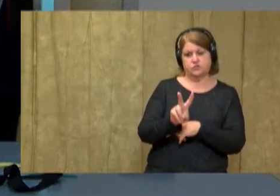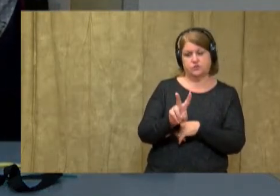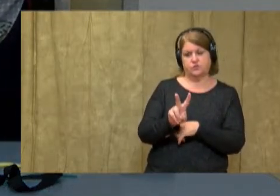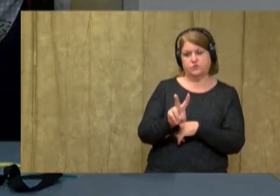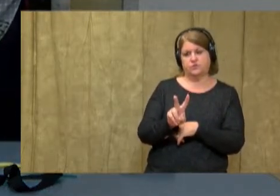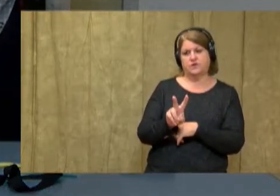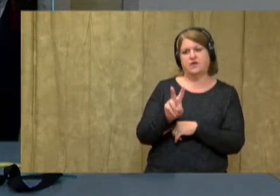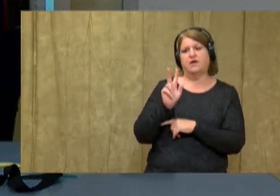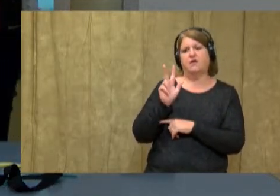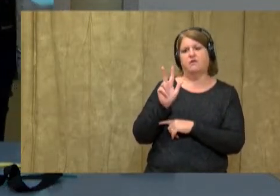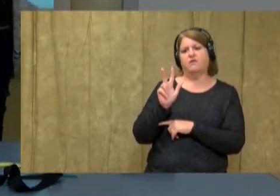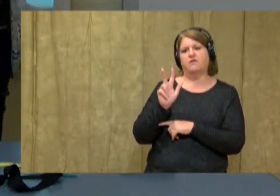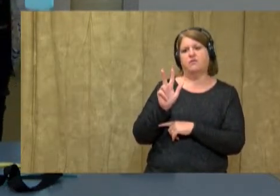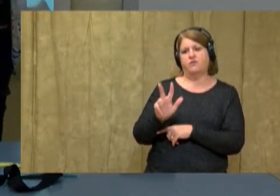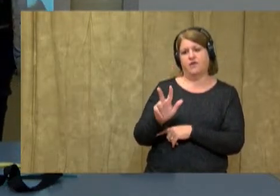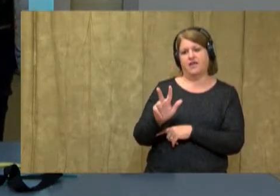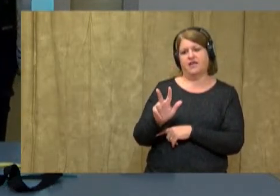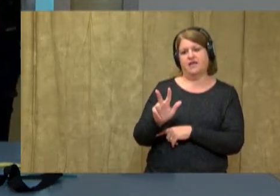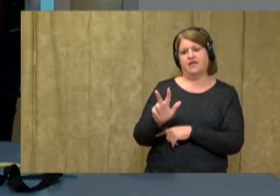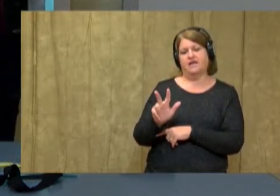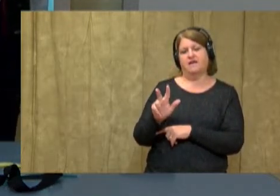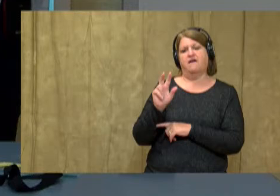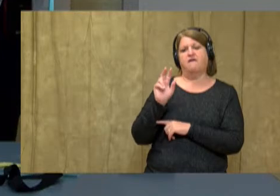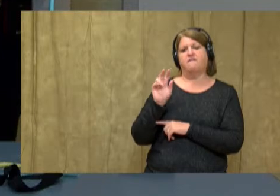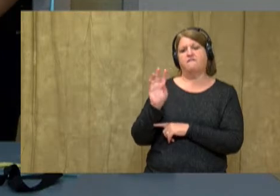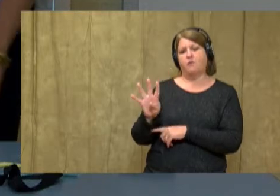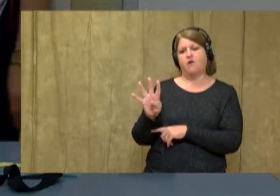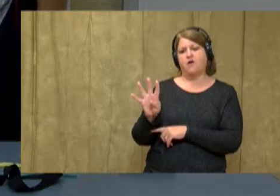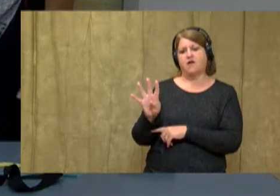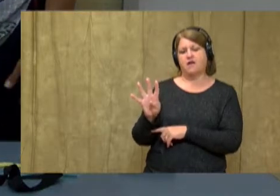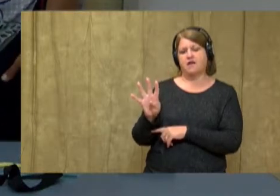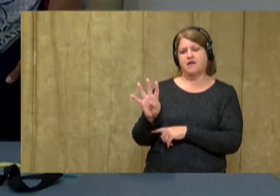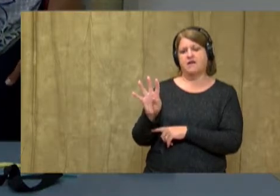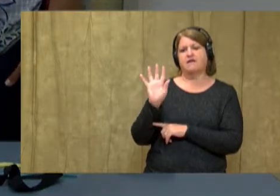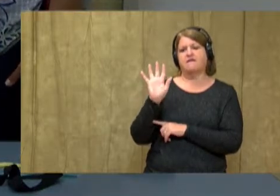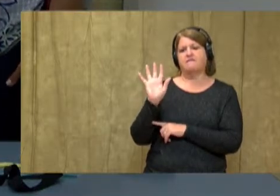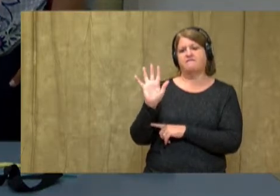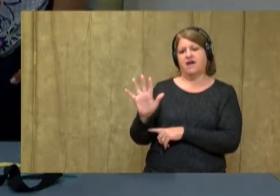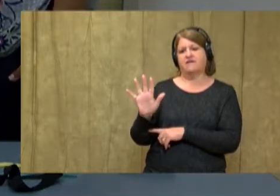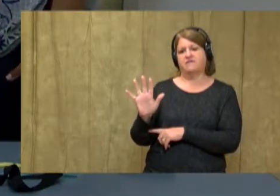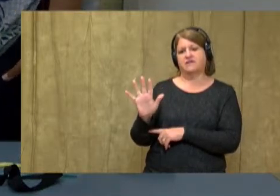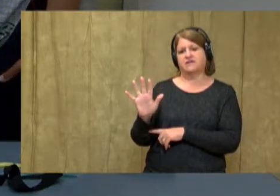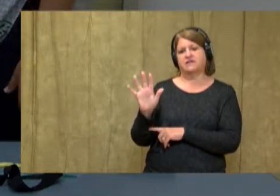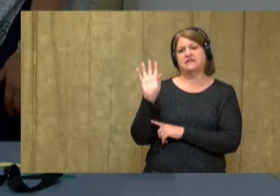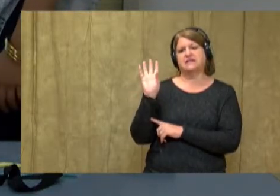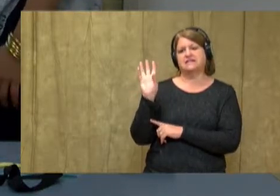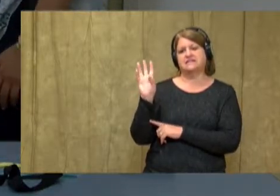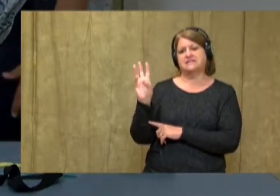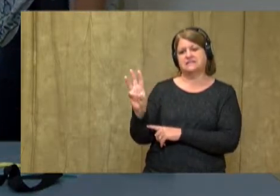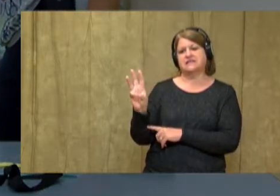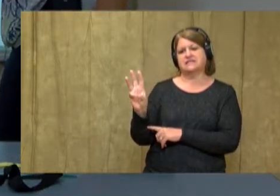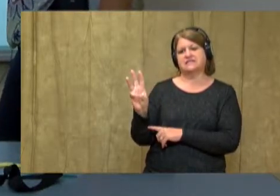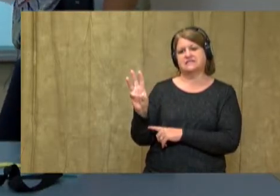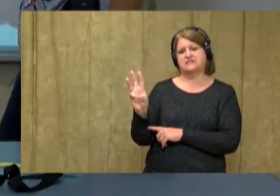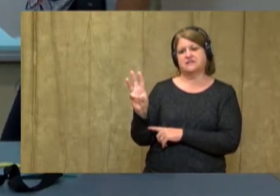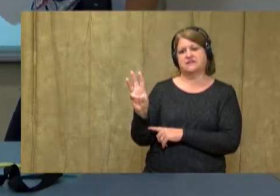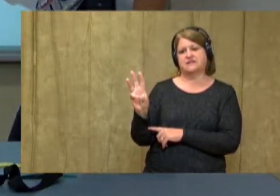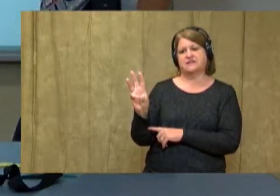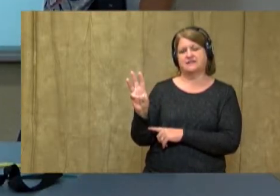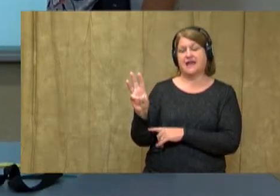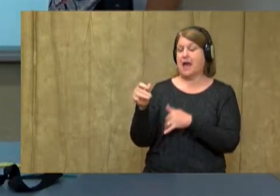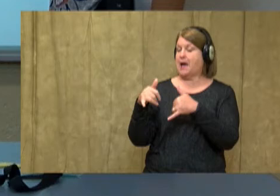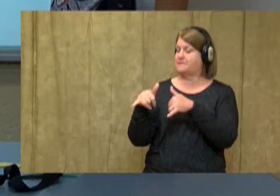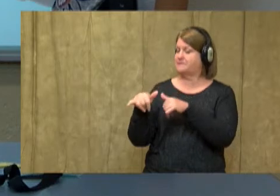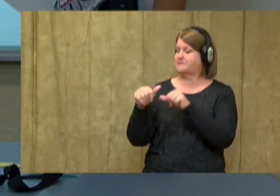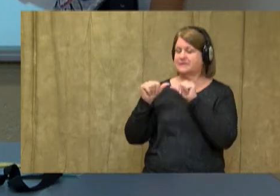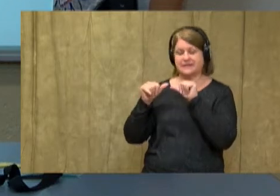2, 3, 4, 5, 6. I'm